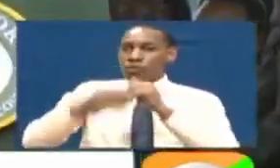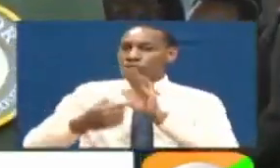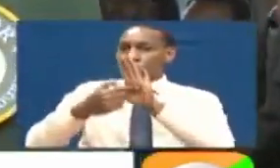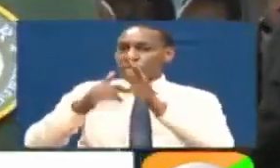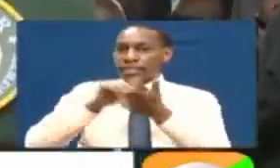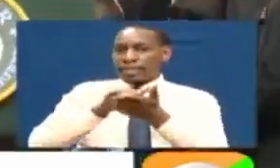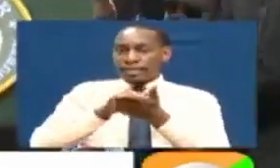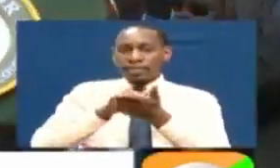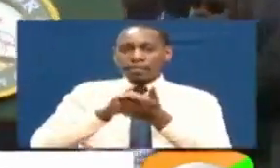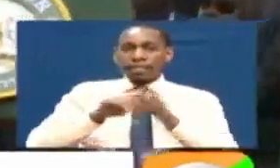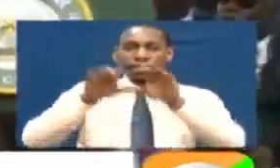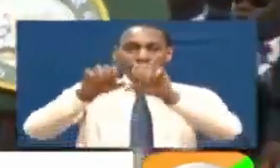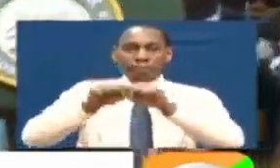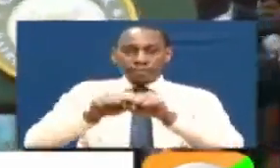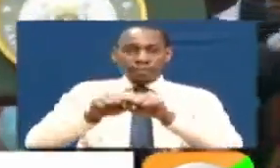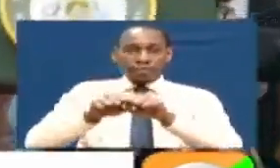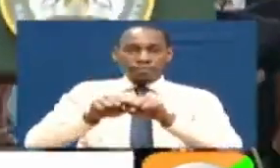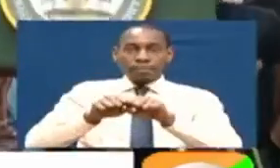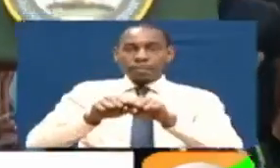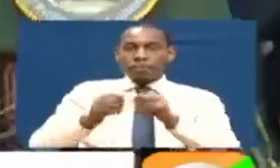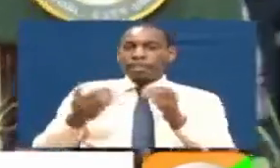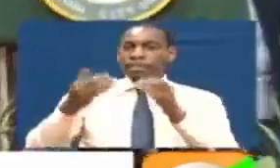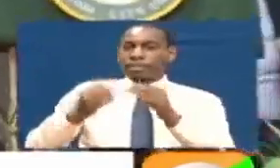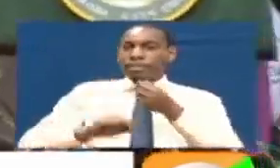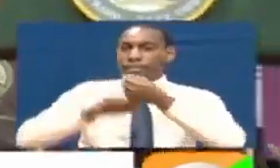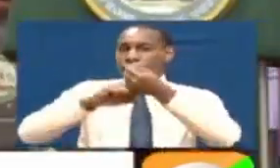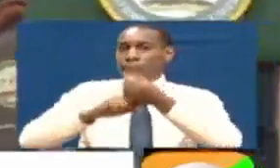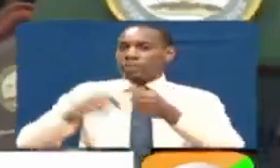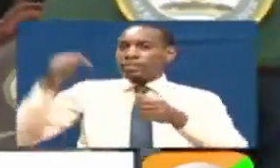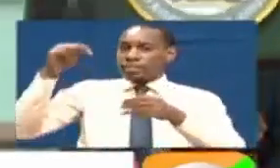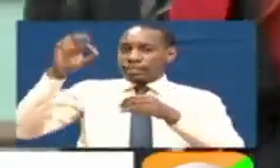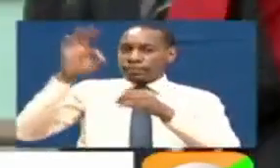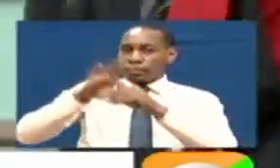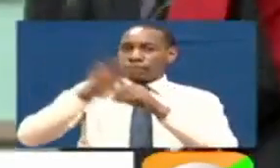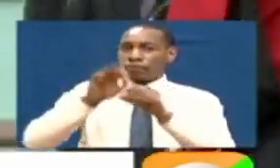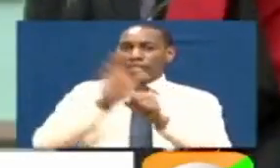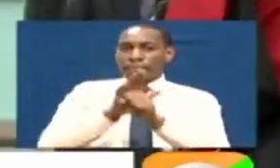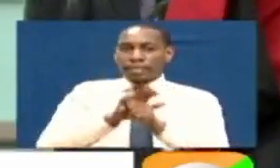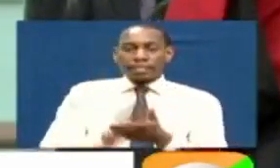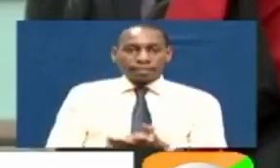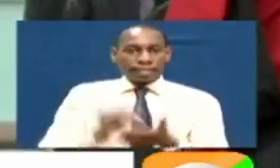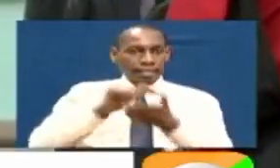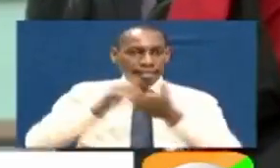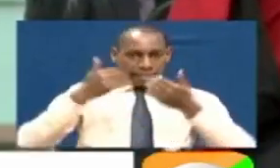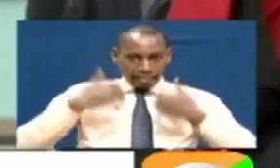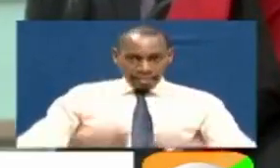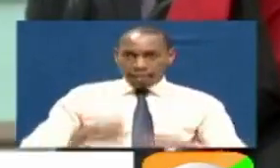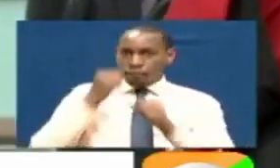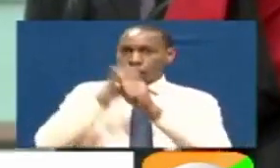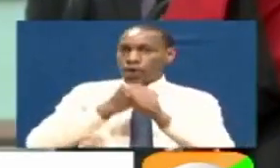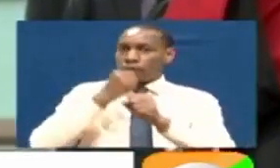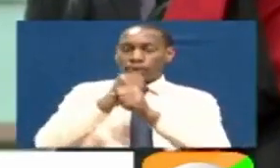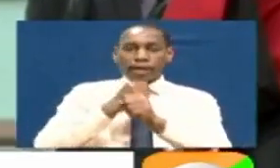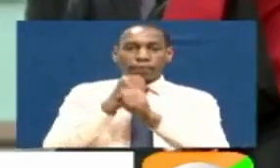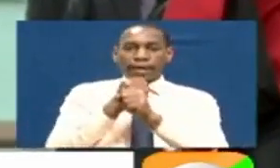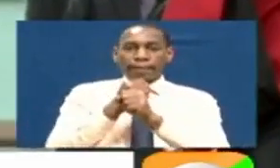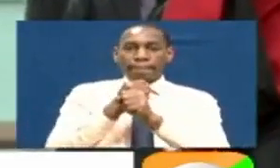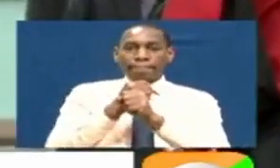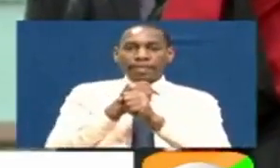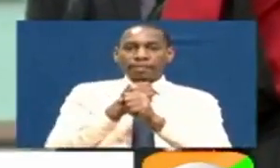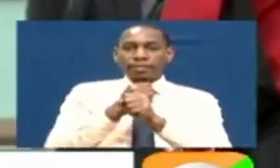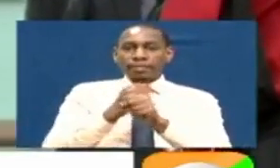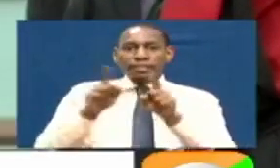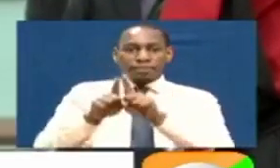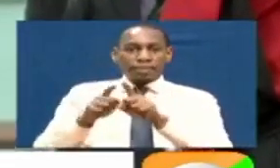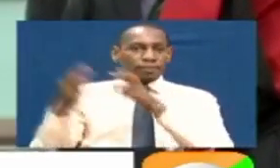them wrong by clinching the seat with an overwhelming majority of votes. I shall diligently discharge my duties and